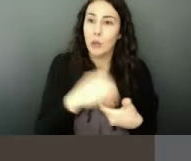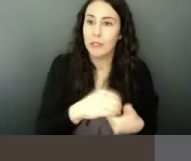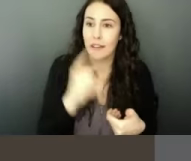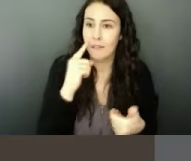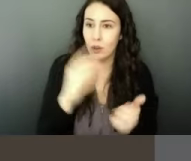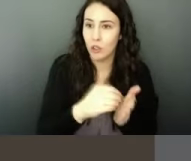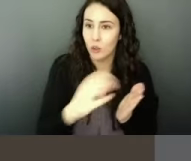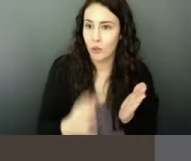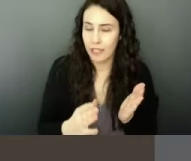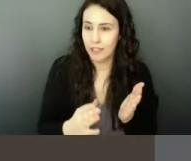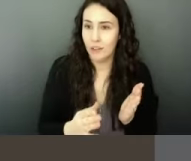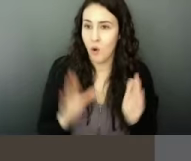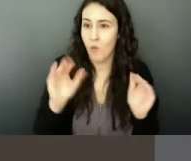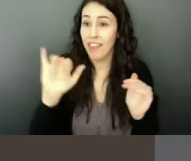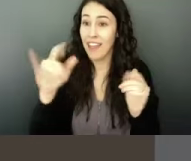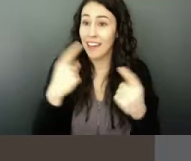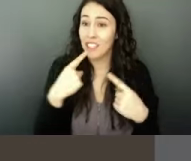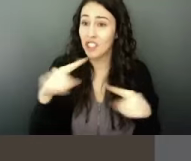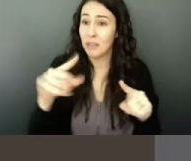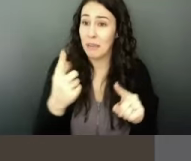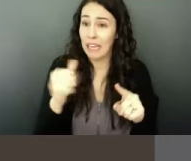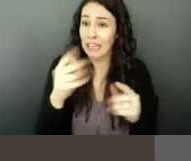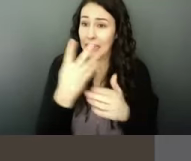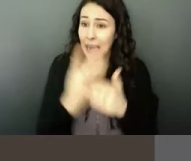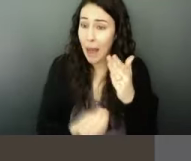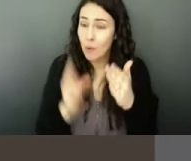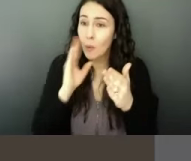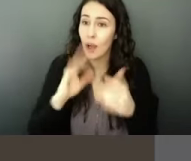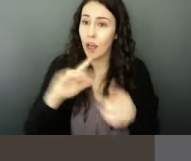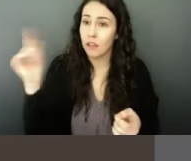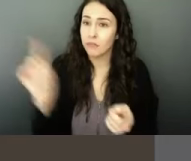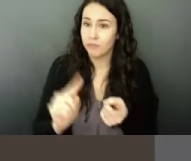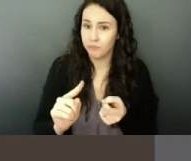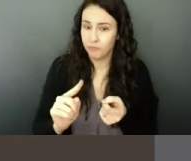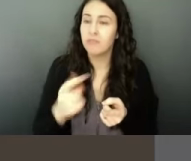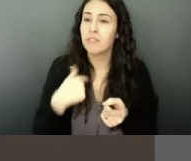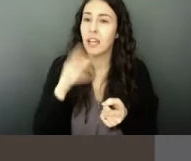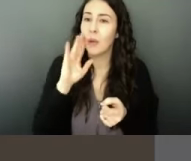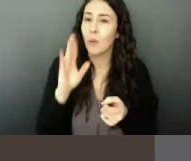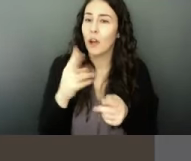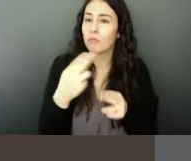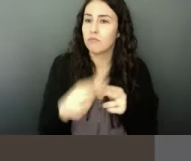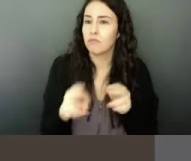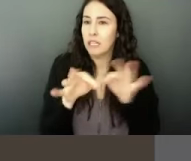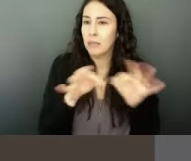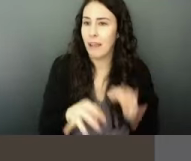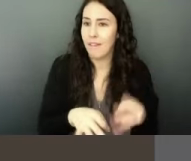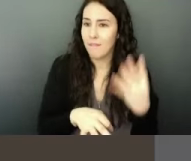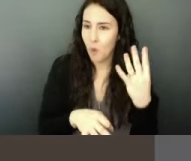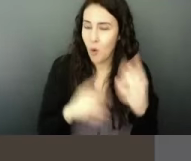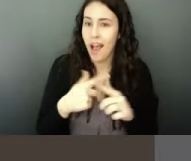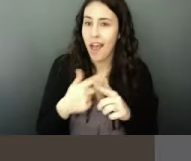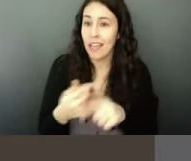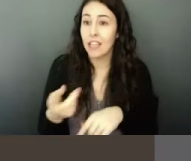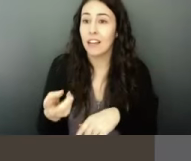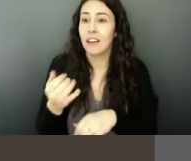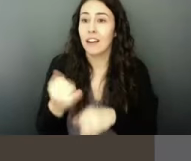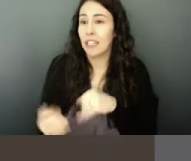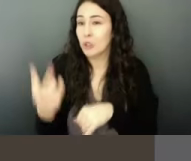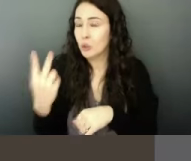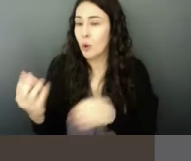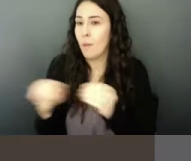decrease that achievement gap. So I'm going to briefly explain the first 4, and then we'll cover the next 2 in more detail. So the first one